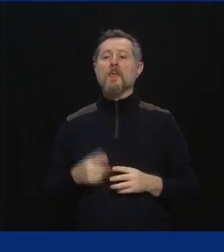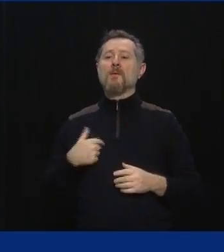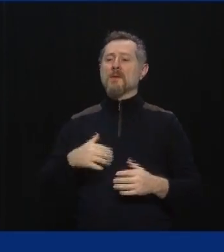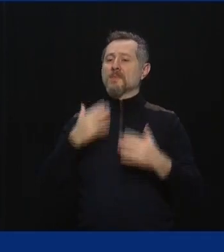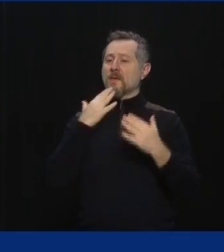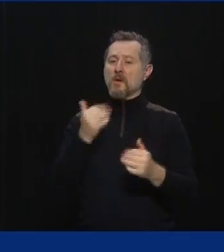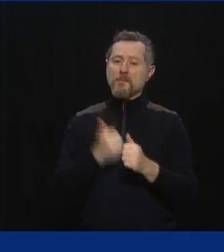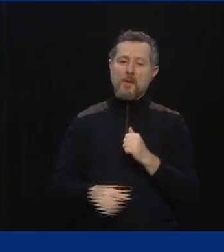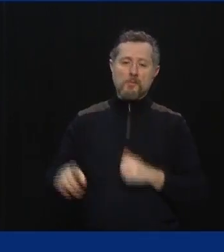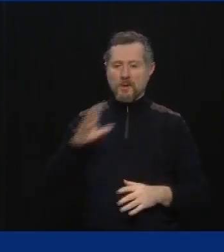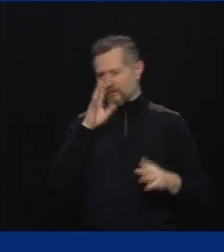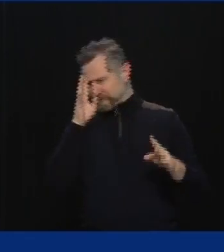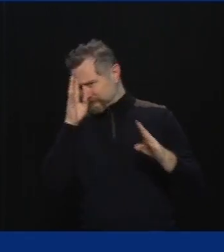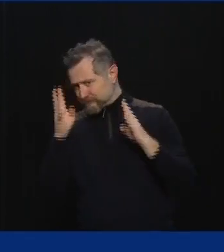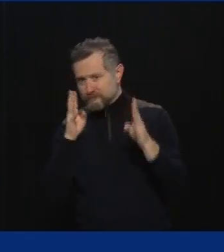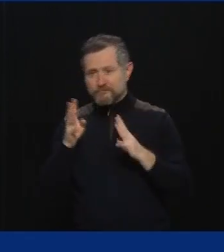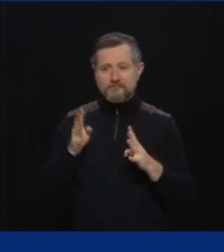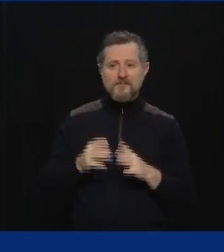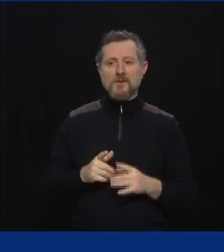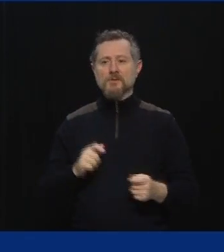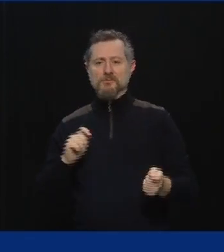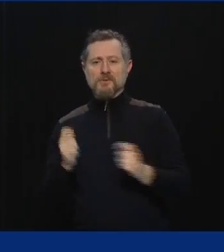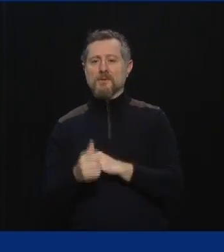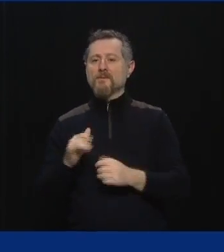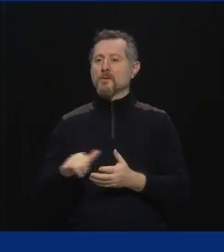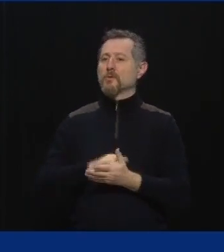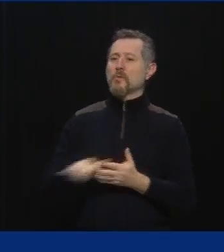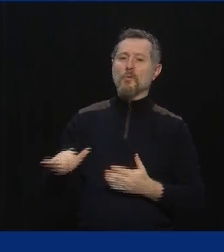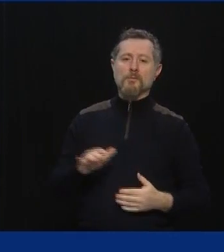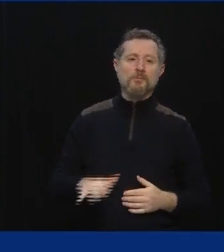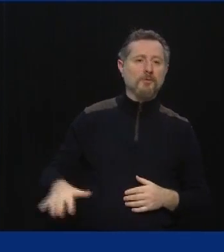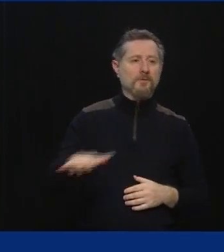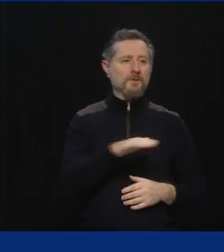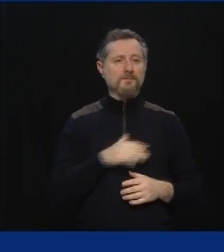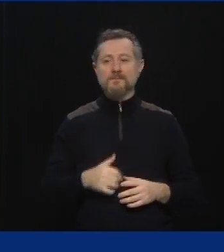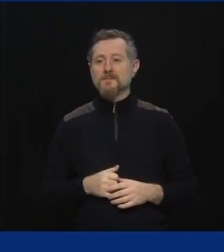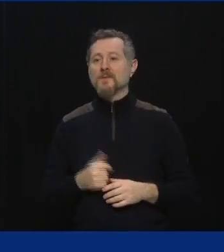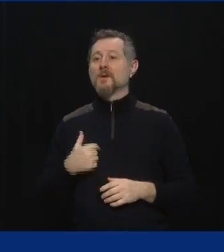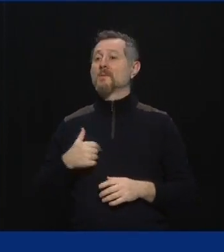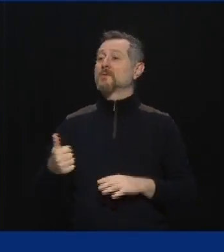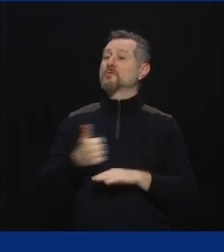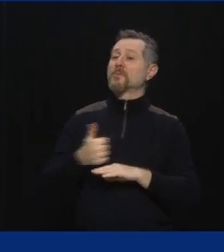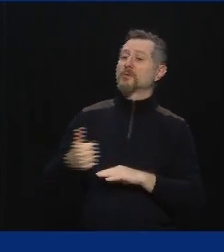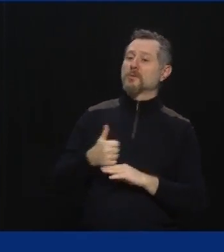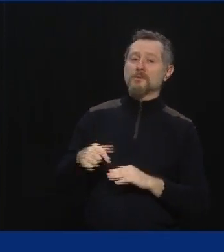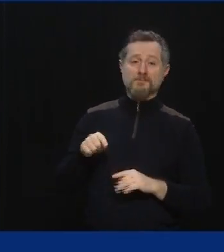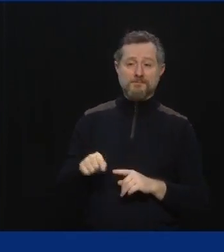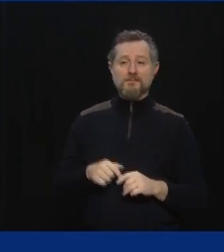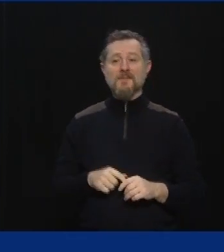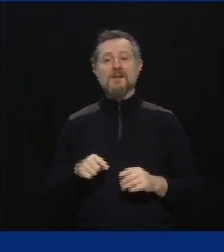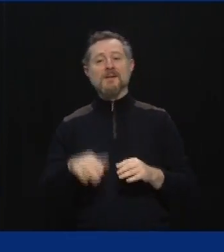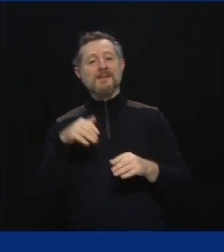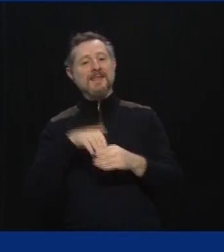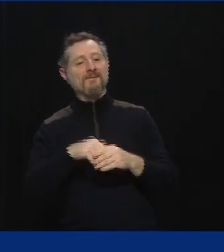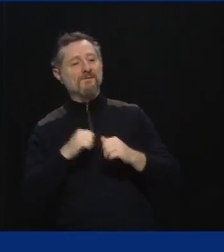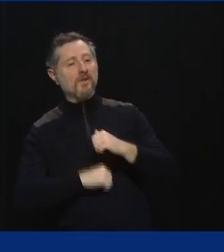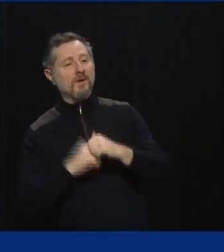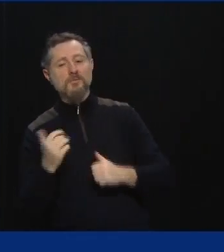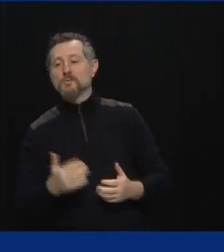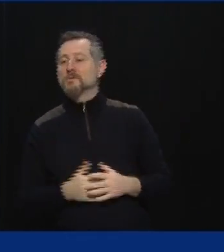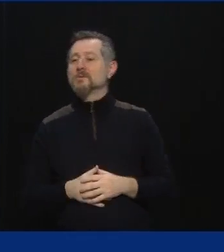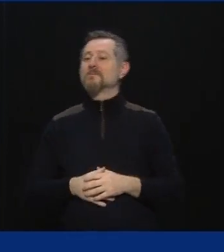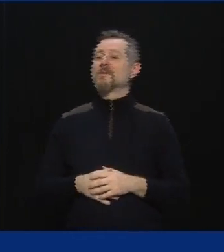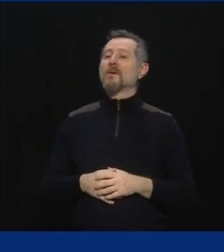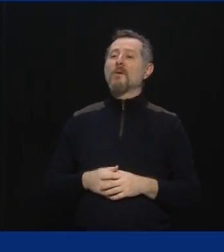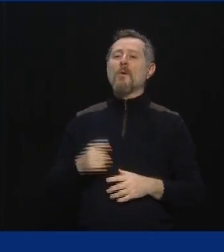reimagining New York State as a whole, our transportation hubs, our infrastructure opportunities. I